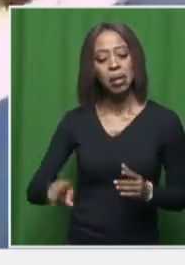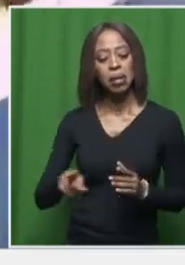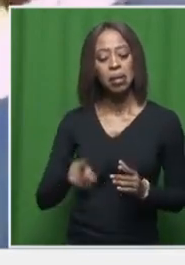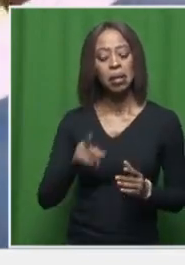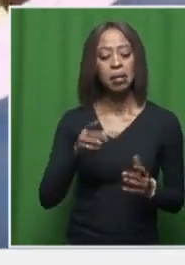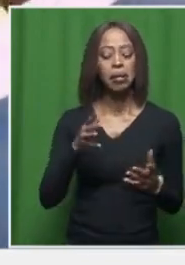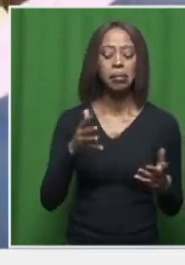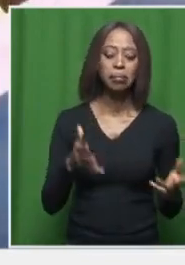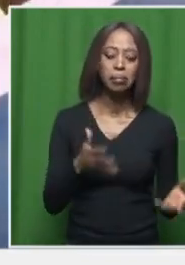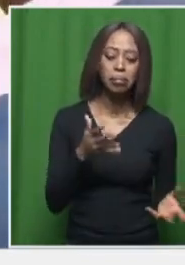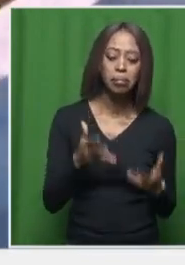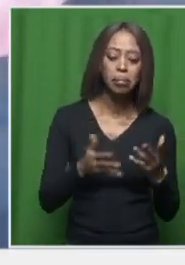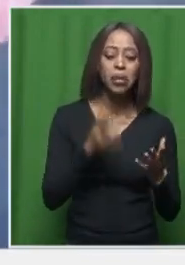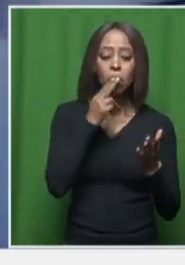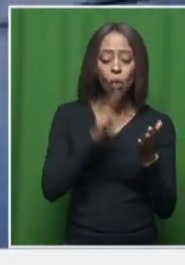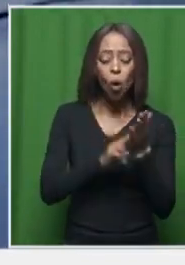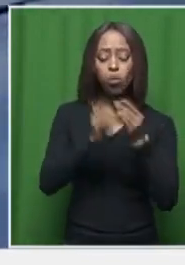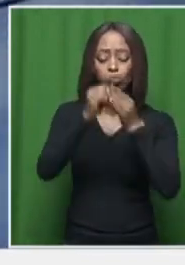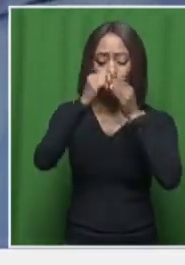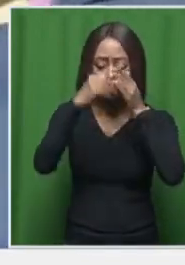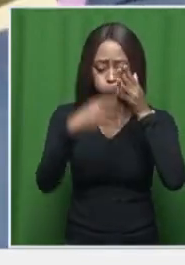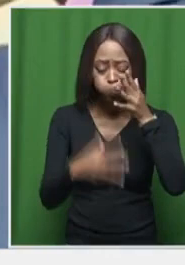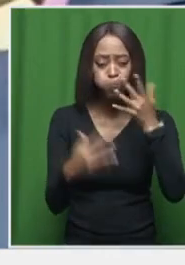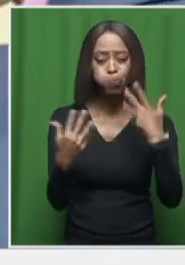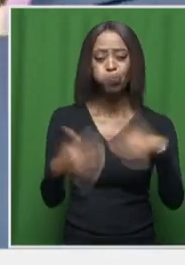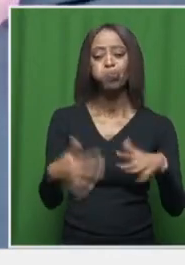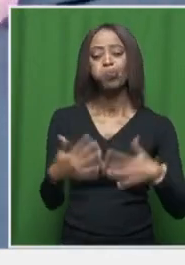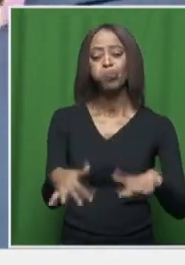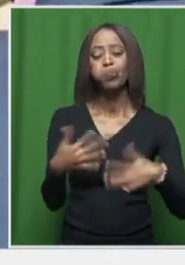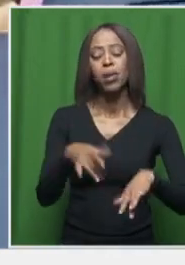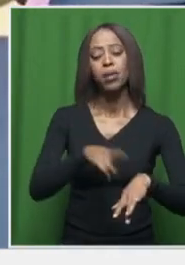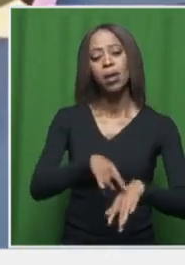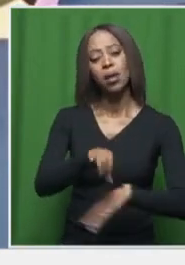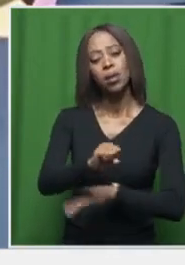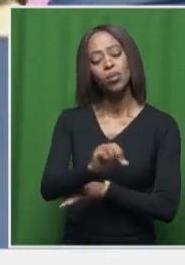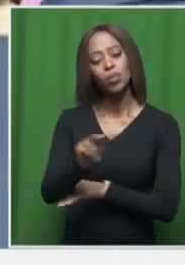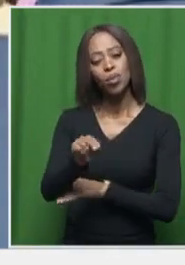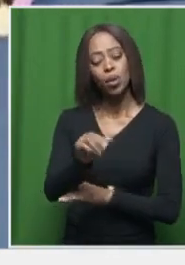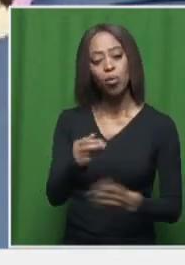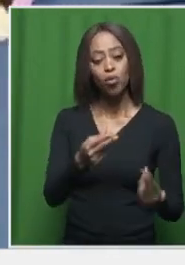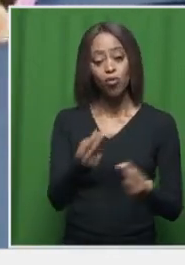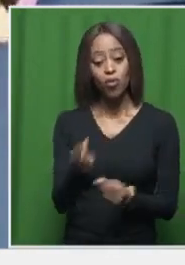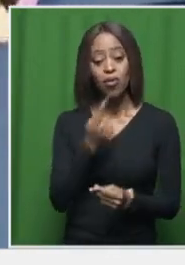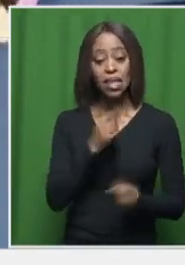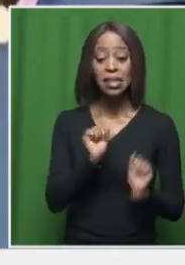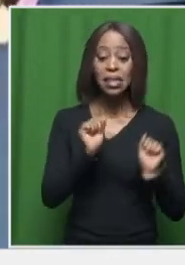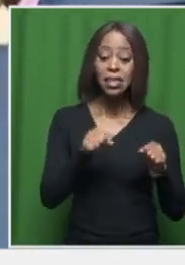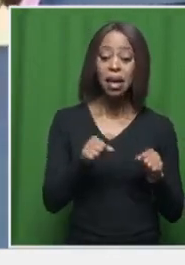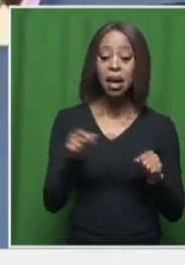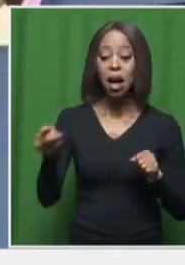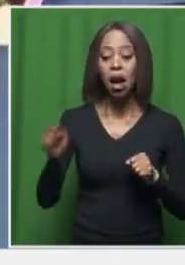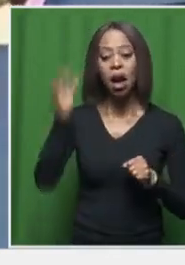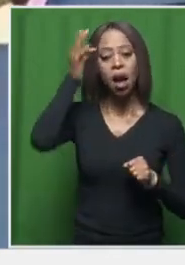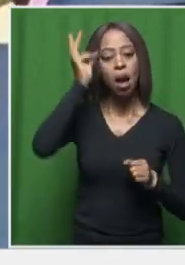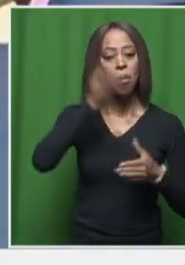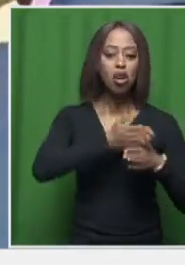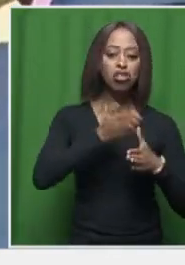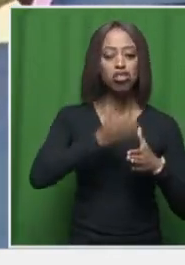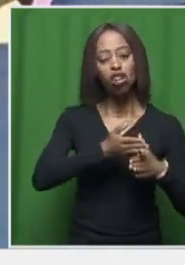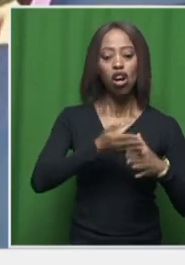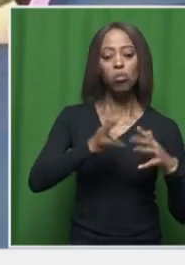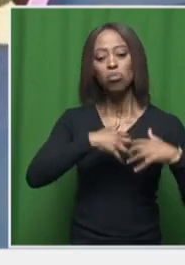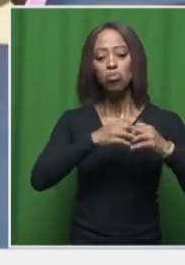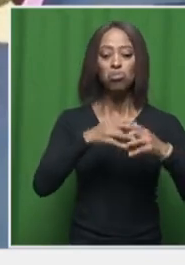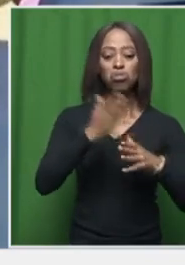really, promising utterances in his State of the Nation address, talking about the fact that, it's not government's job to